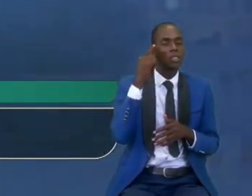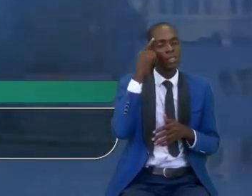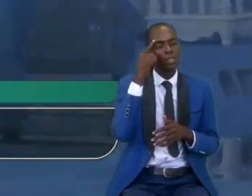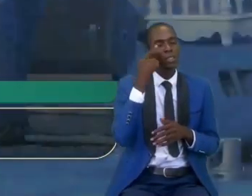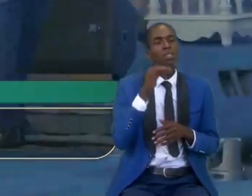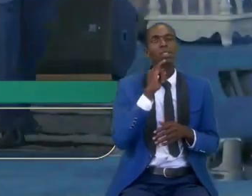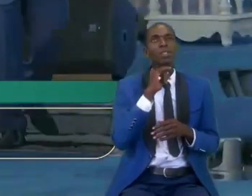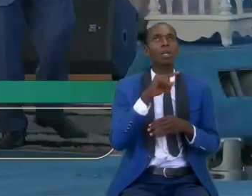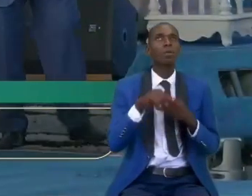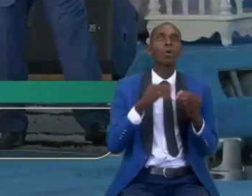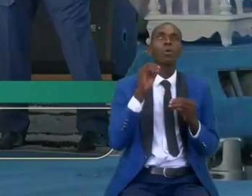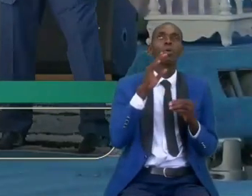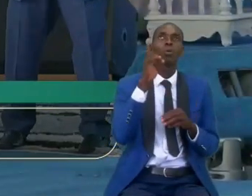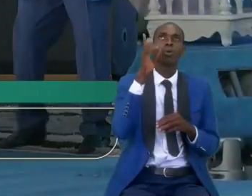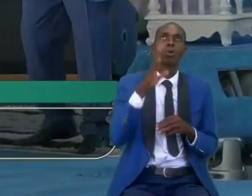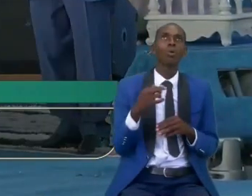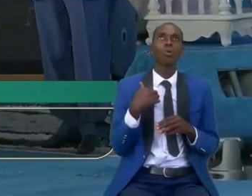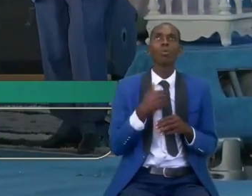and the